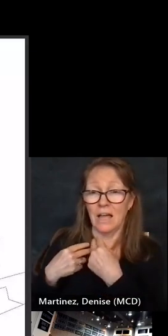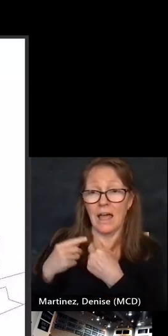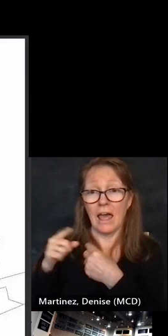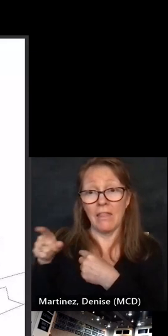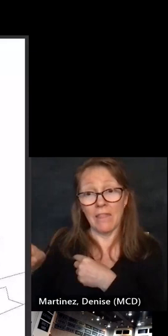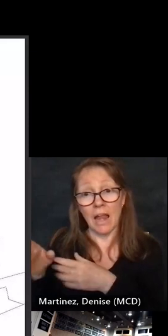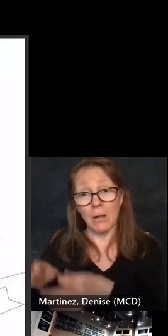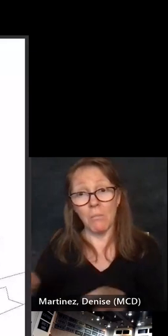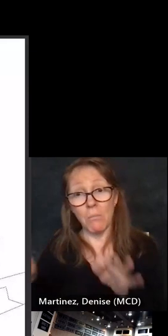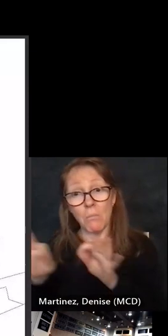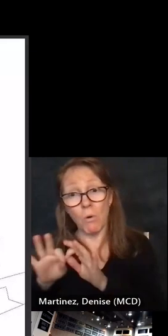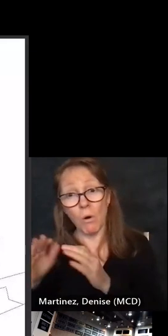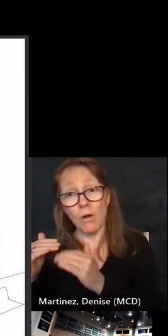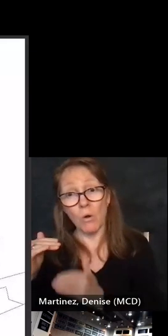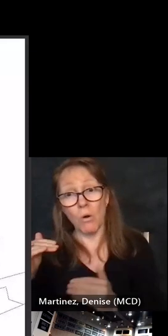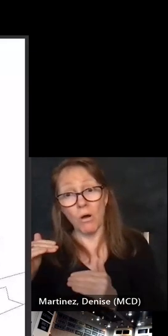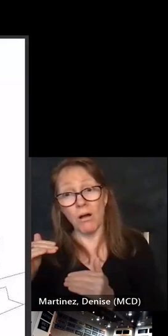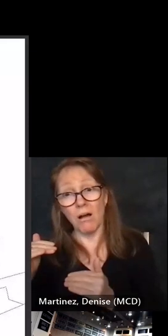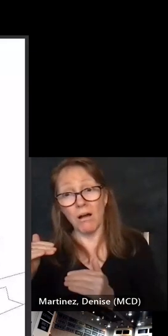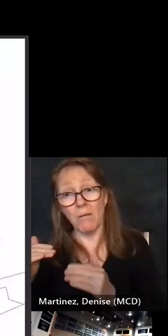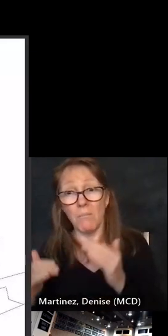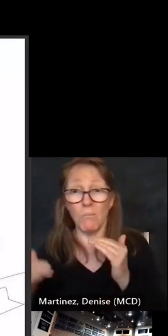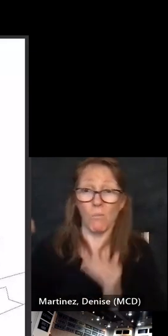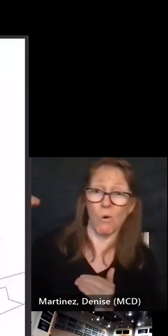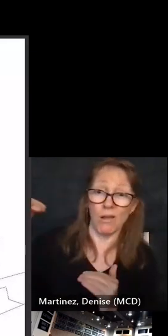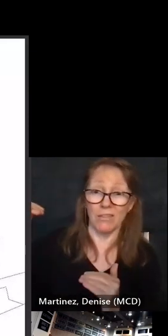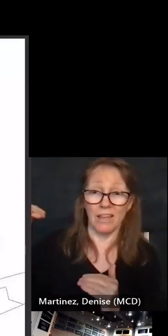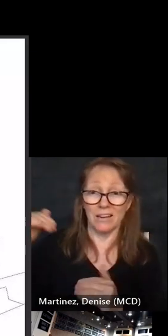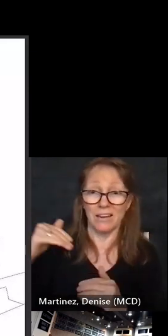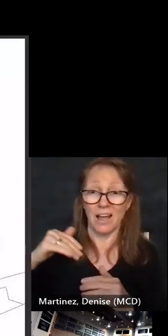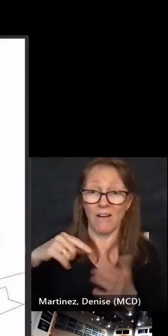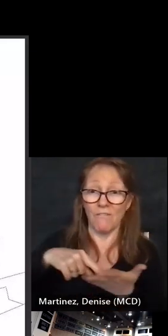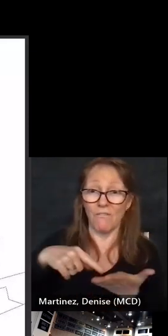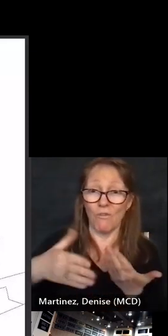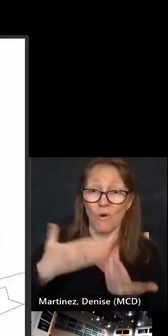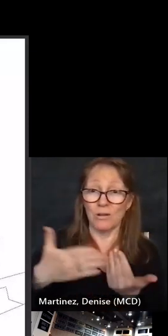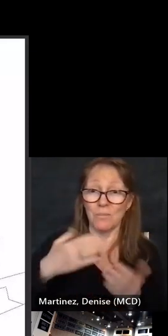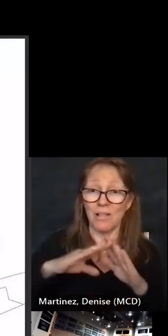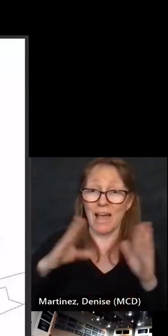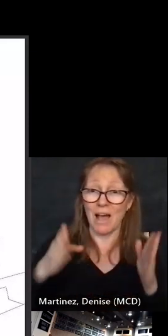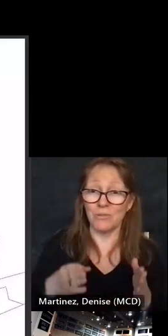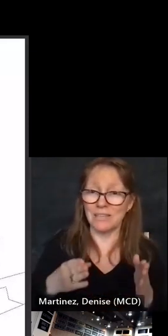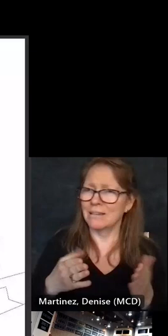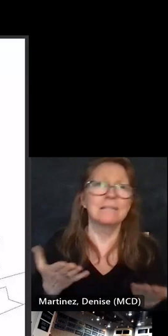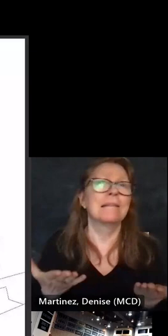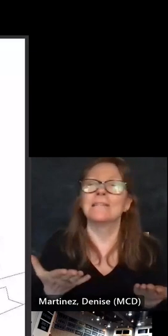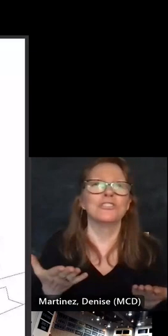additional affordable housing, you know, it's rubbing salt in the wounds. So. No,